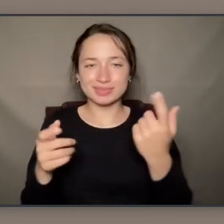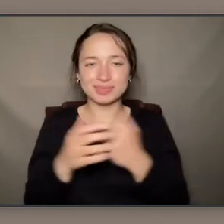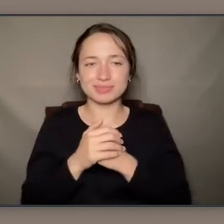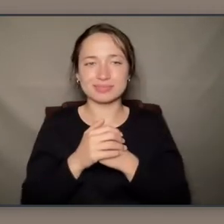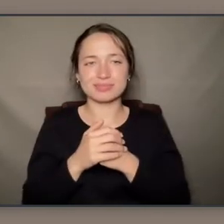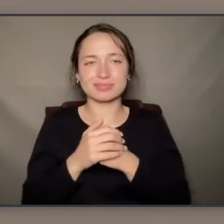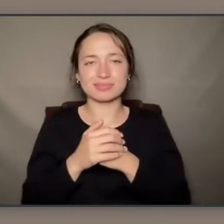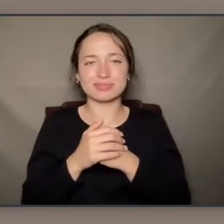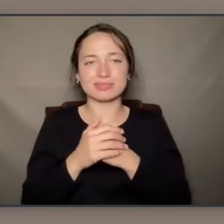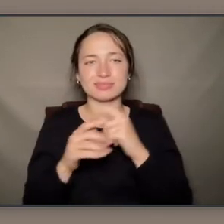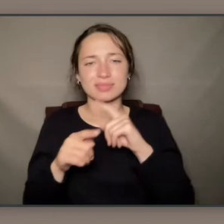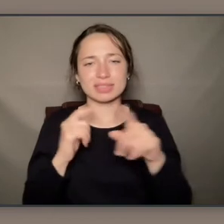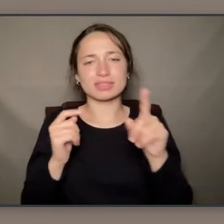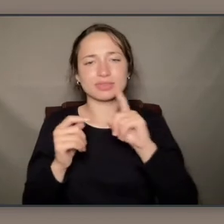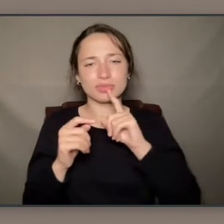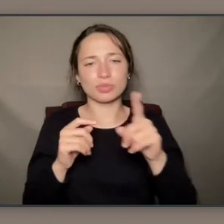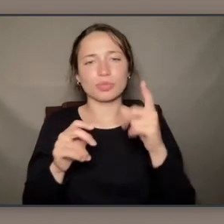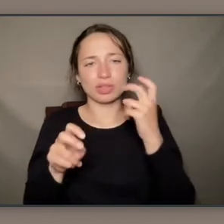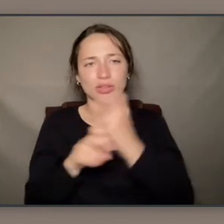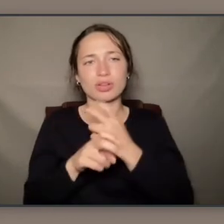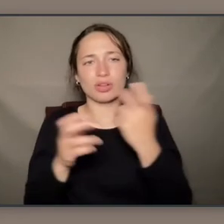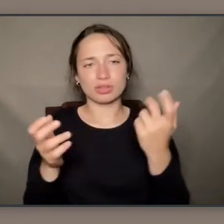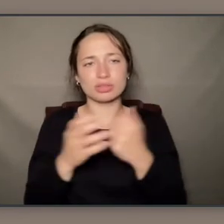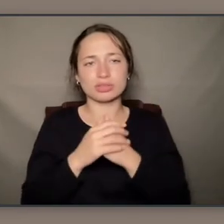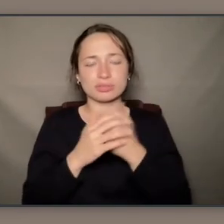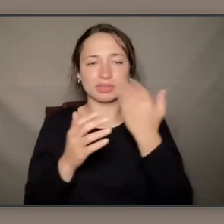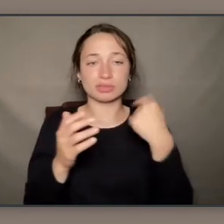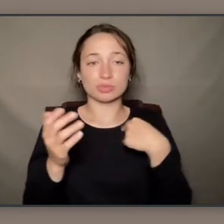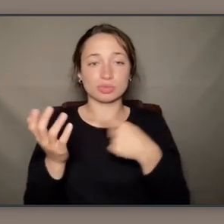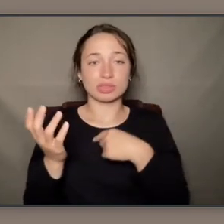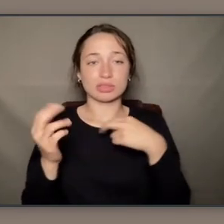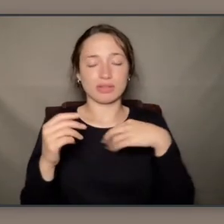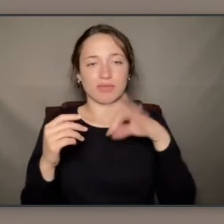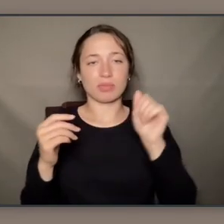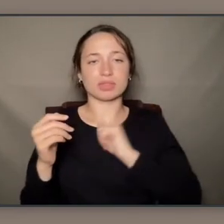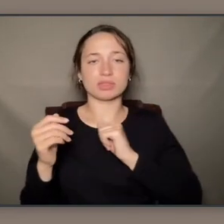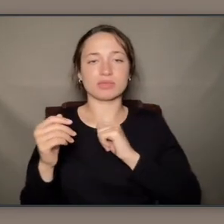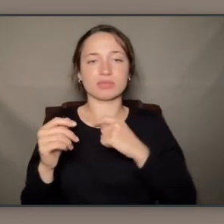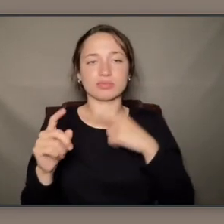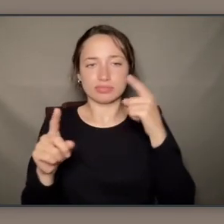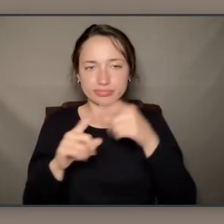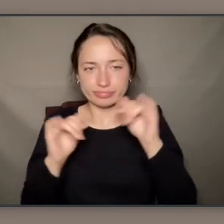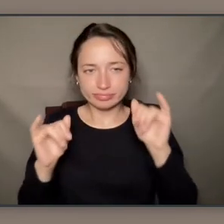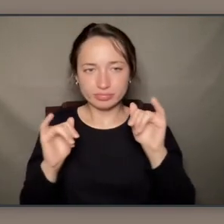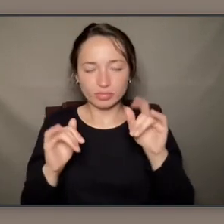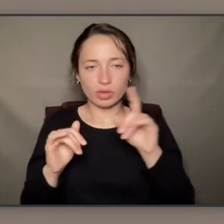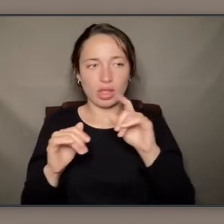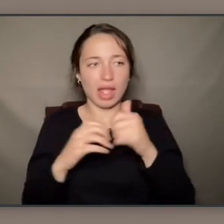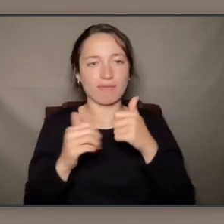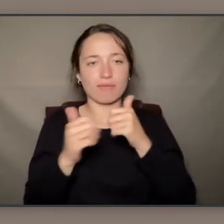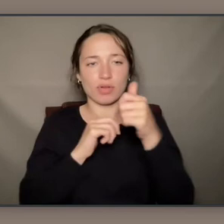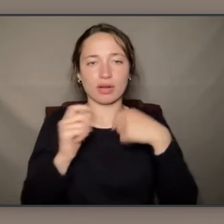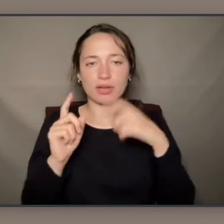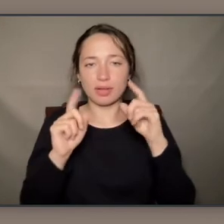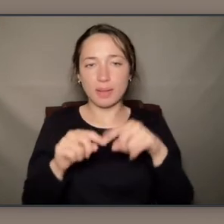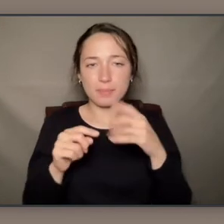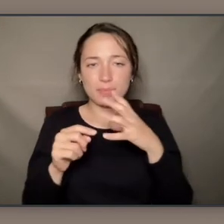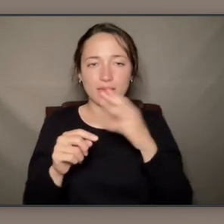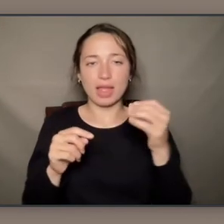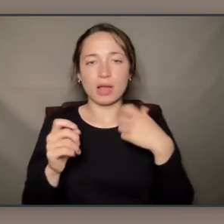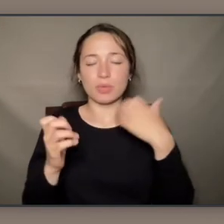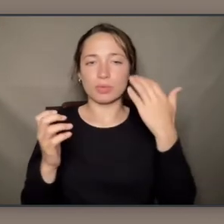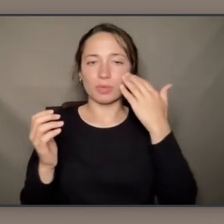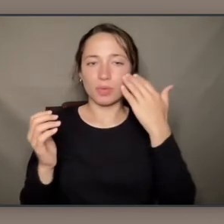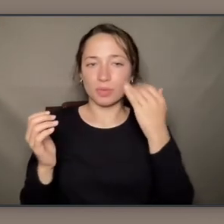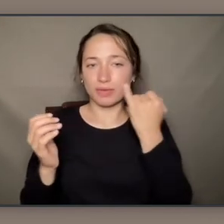right. But it's really hard because I find myself, I've come to the point where I've come,